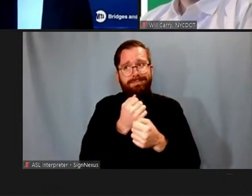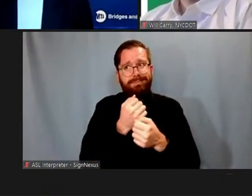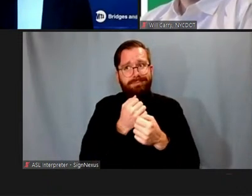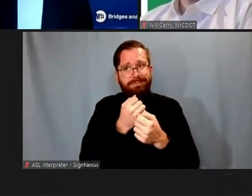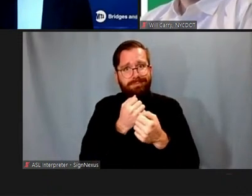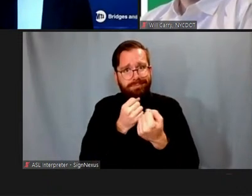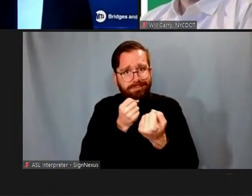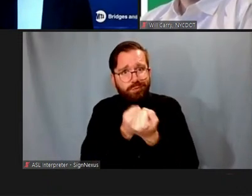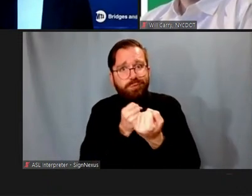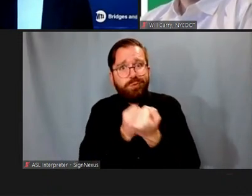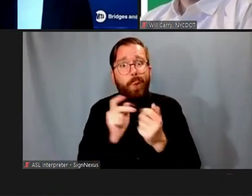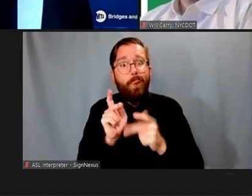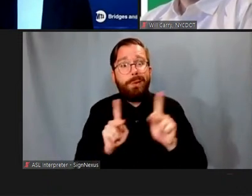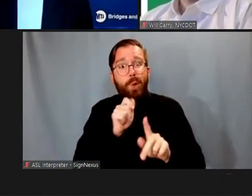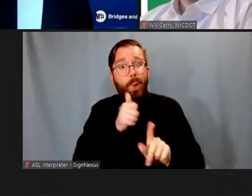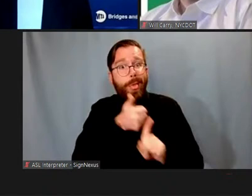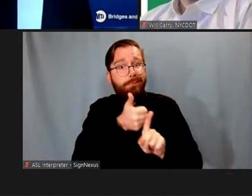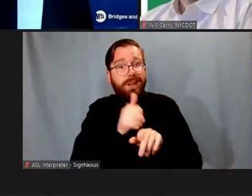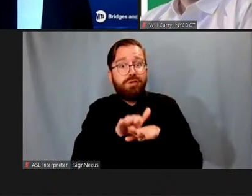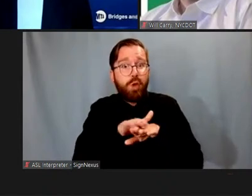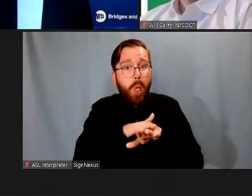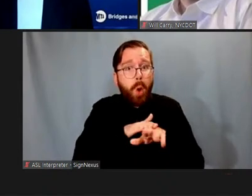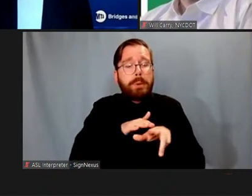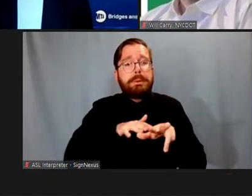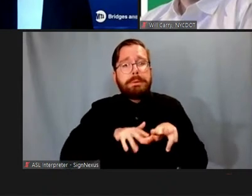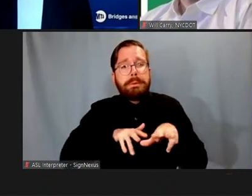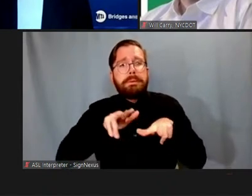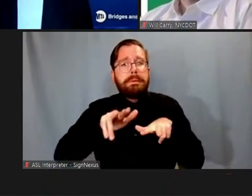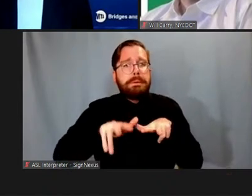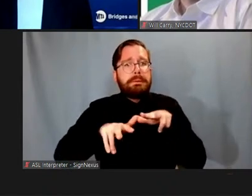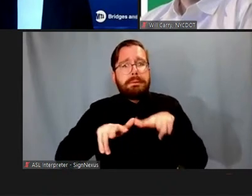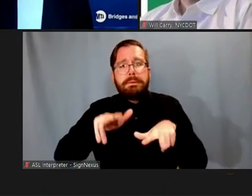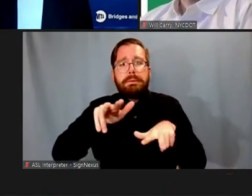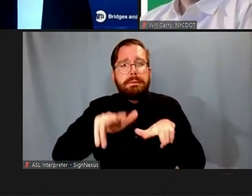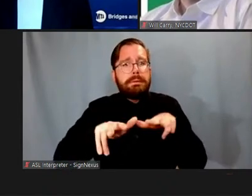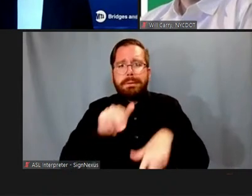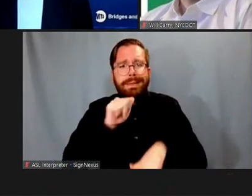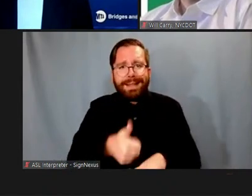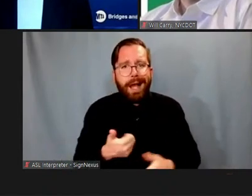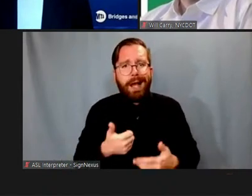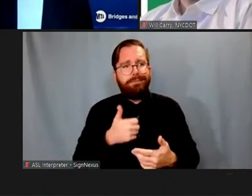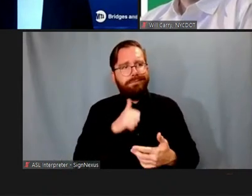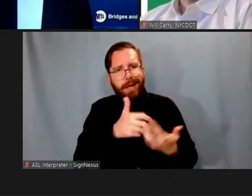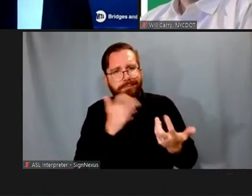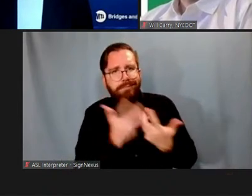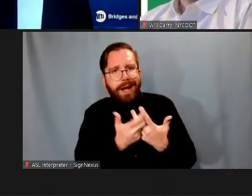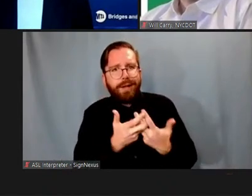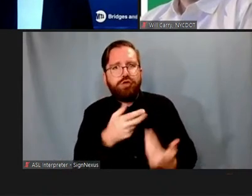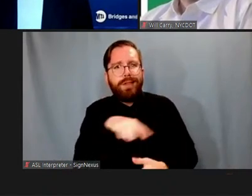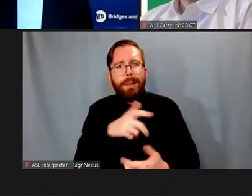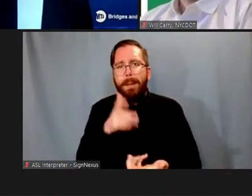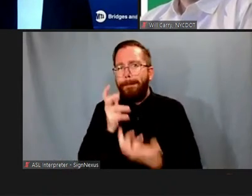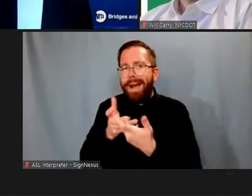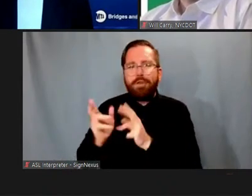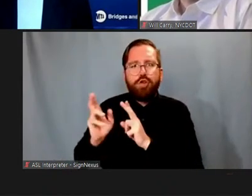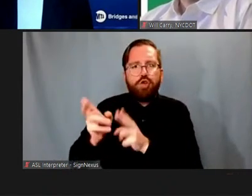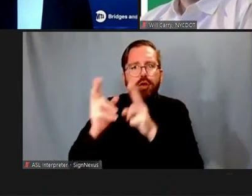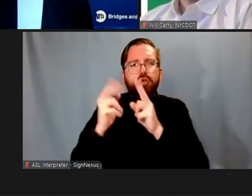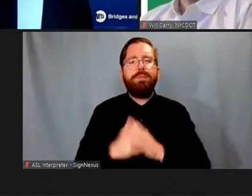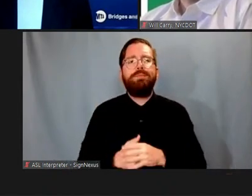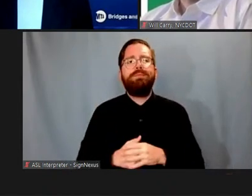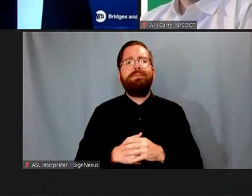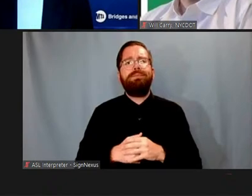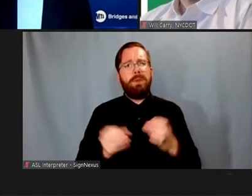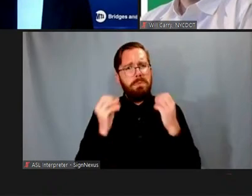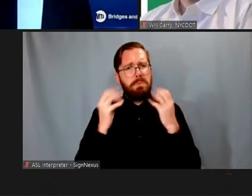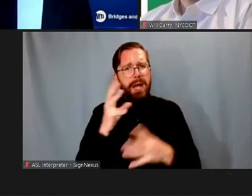move rapidly and we do have a lot of elderly people in this area and and out over the years our